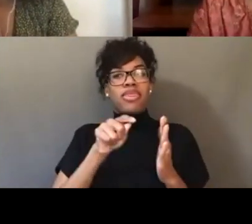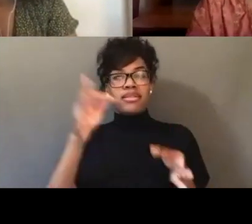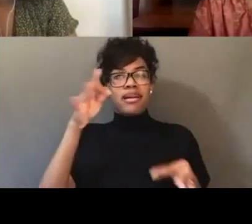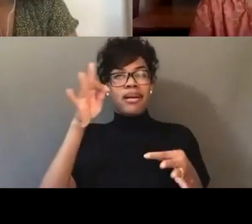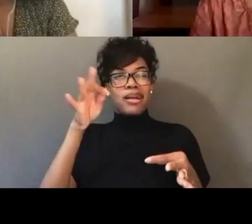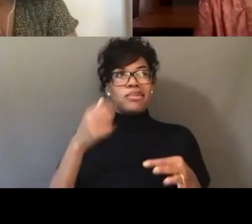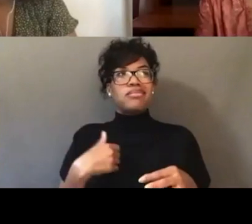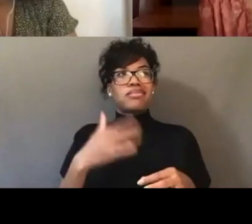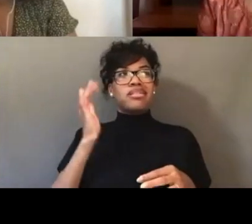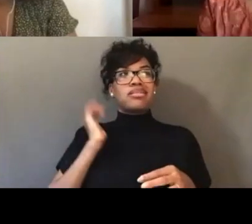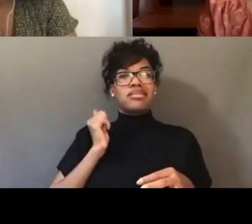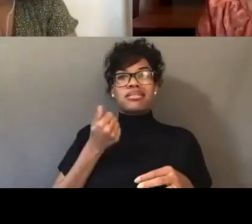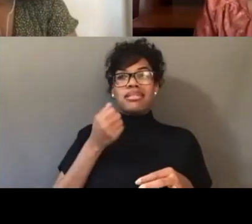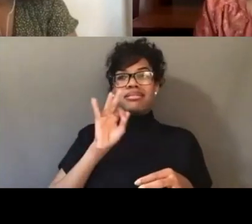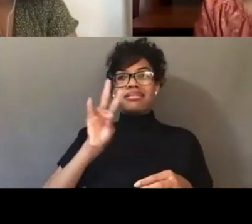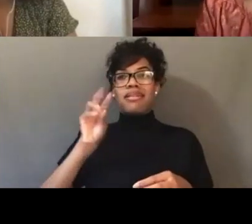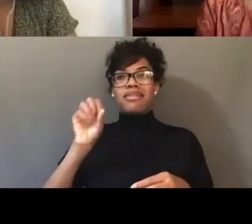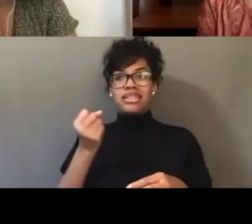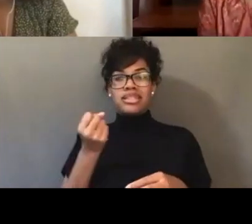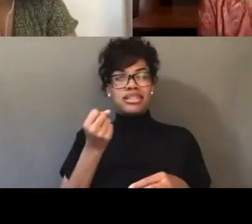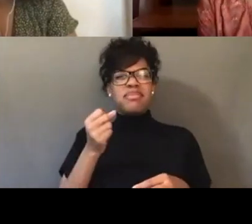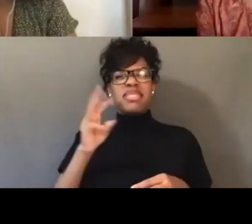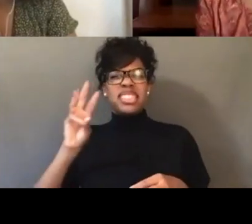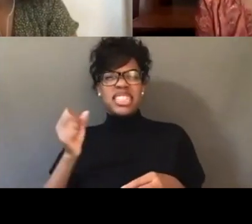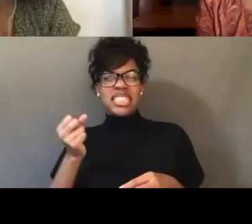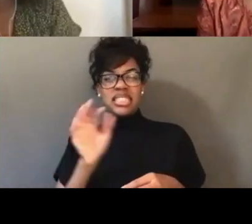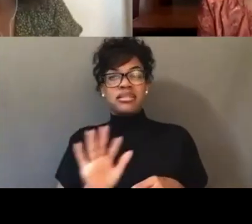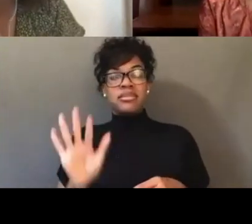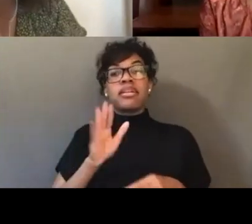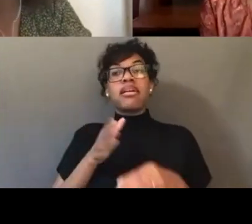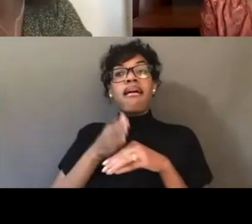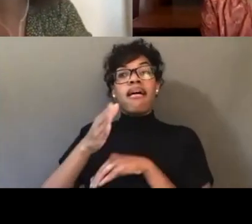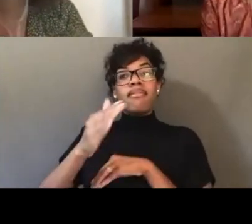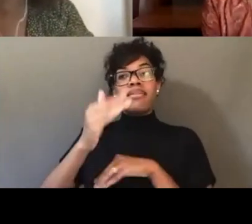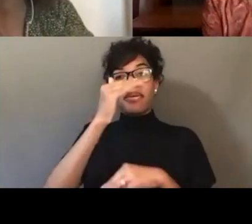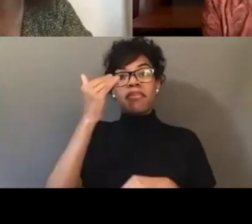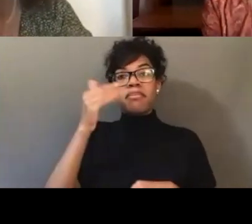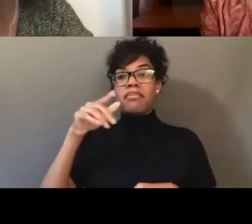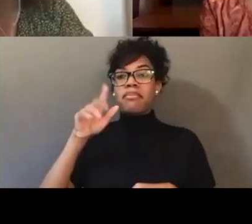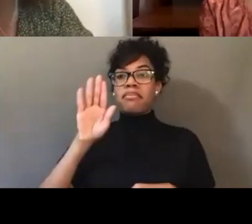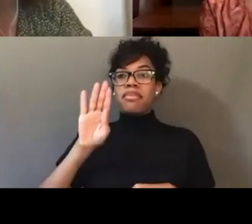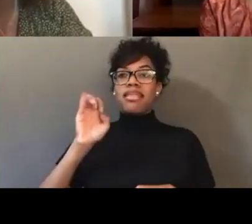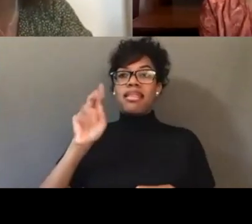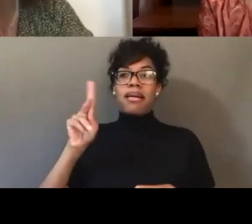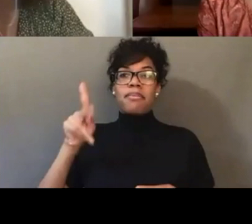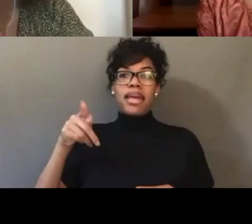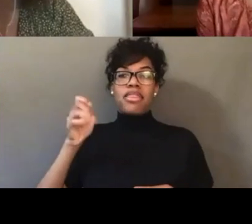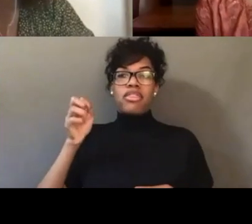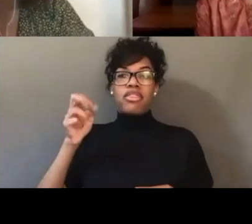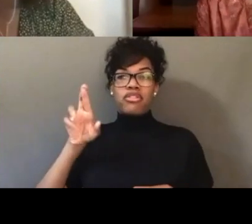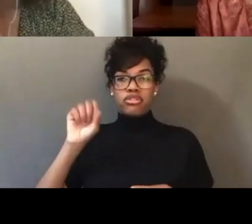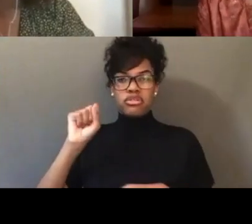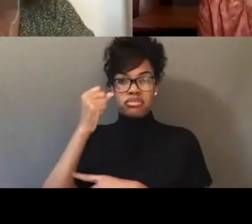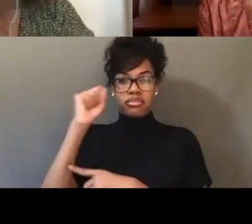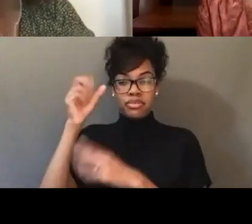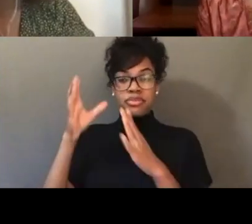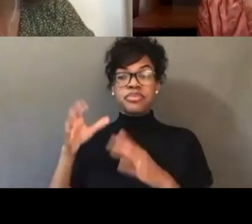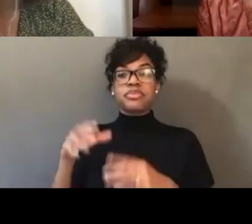and 1970s, particularly after the Black Panthers. And she also observed that